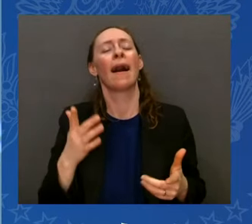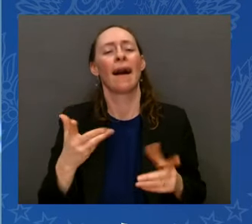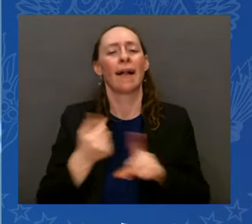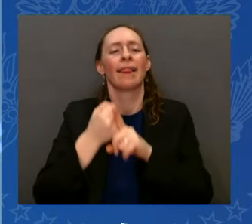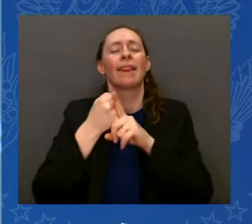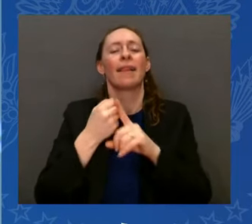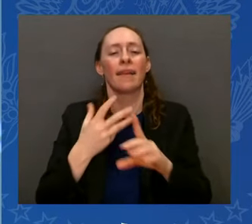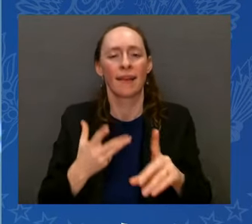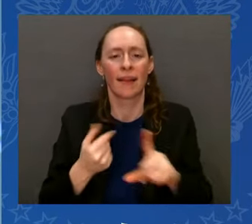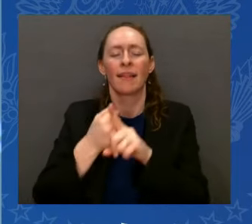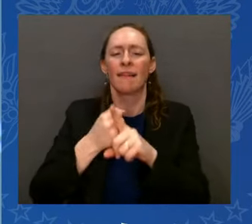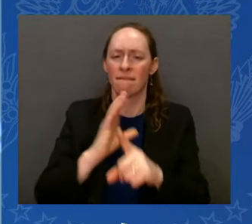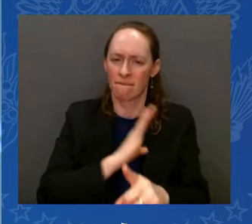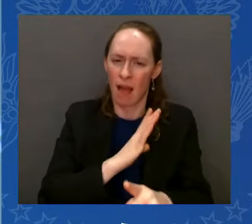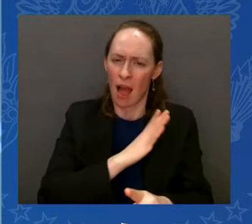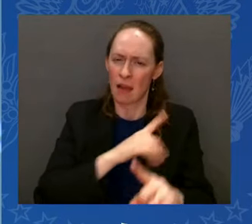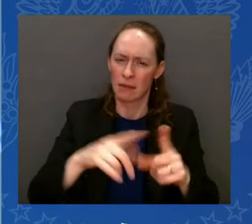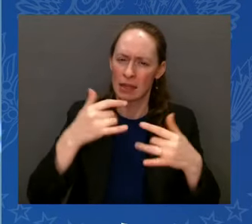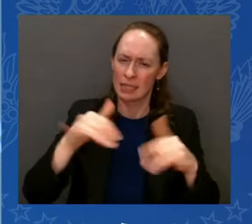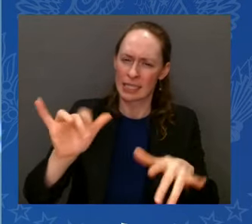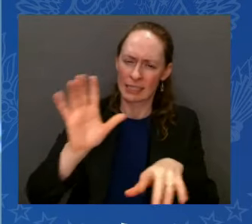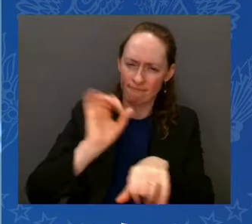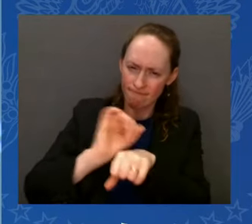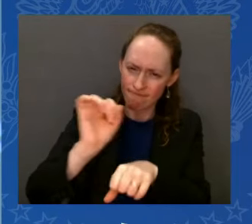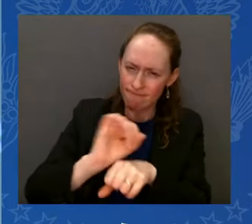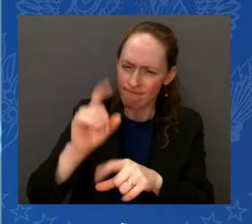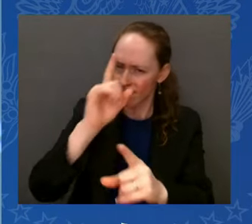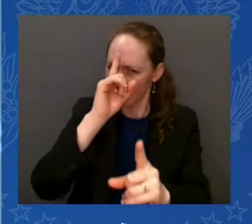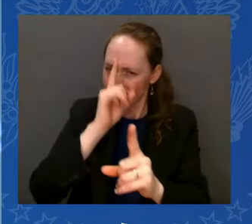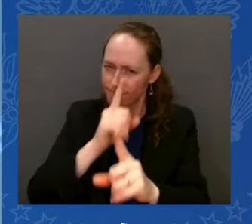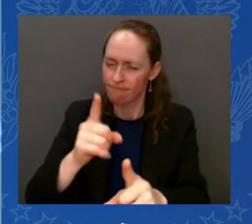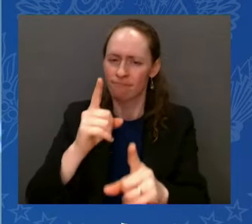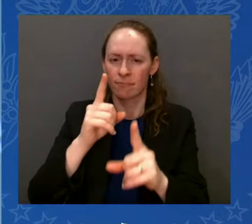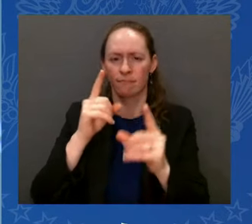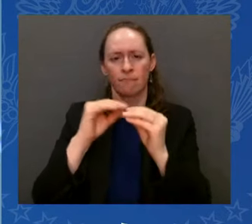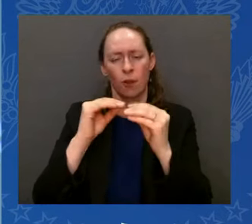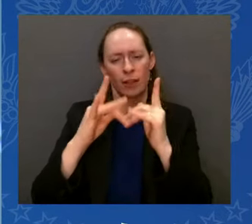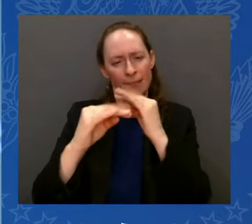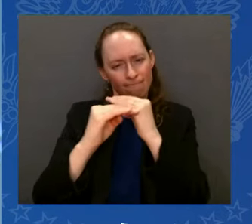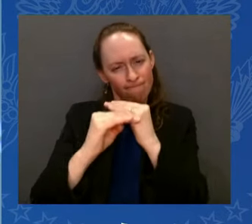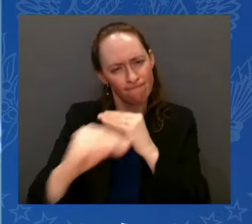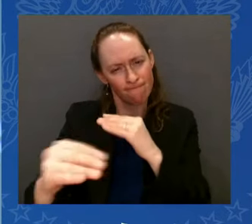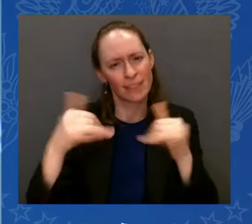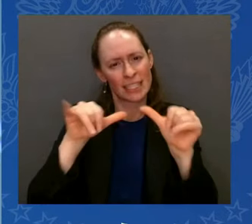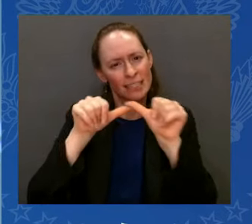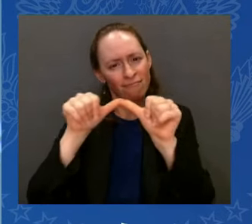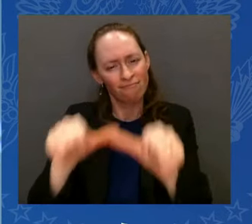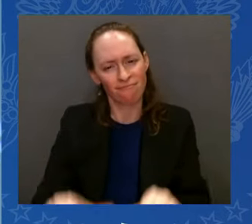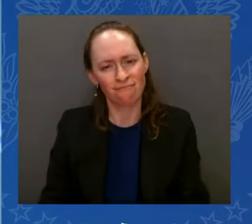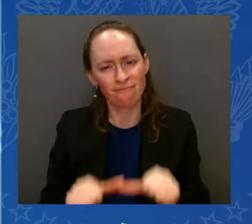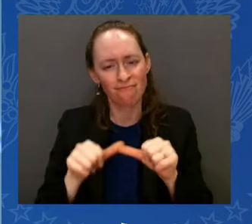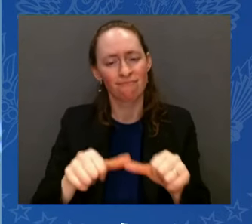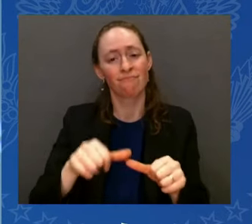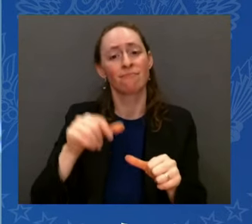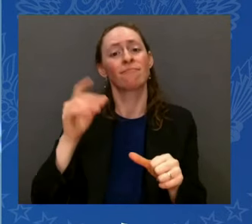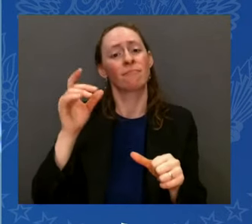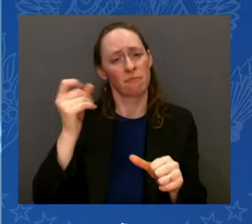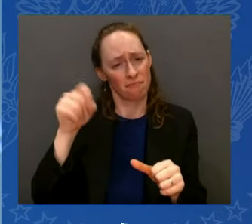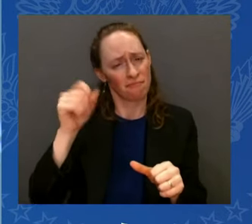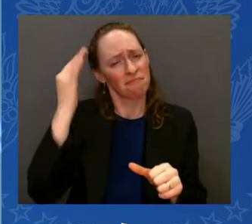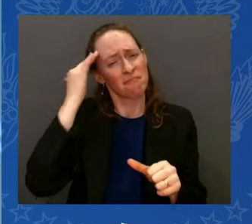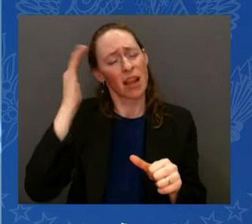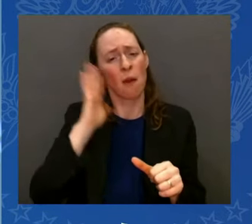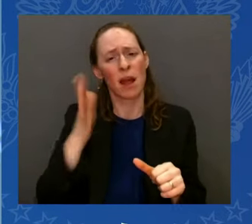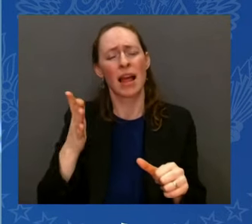stable growth. And there could be setbacks along the way. That's why my unwavering focus is on continuing to lower costs